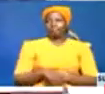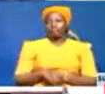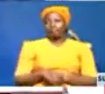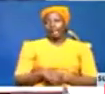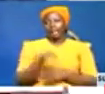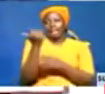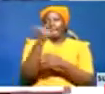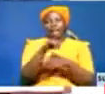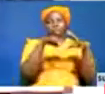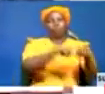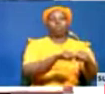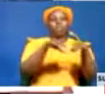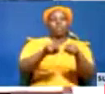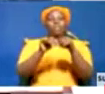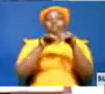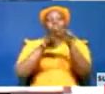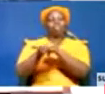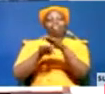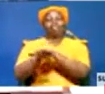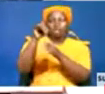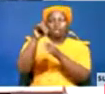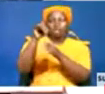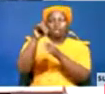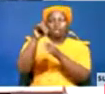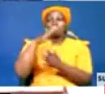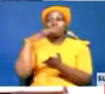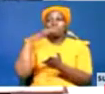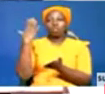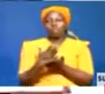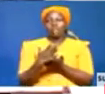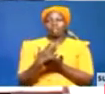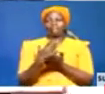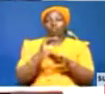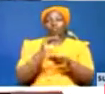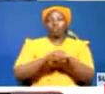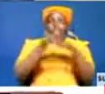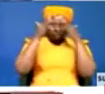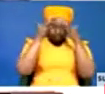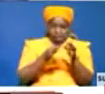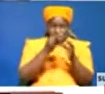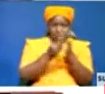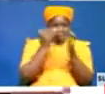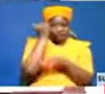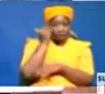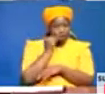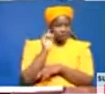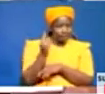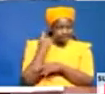stopped. It would have been a good judgment if the court were to find that first and foremost, those